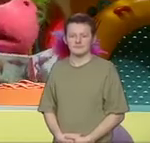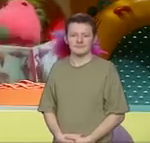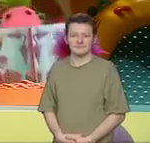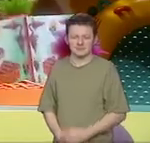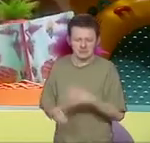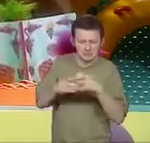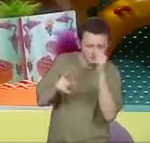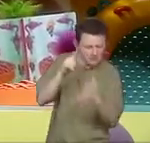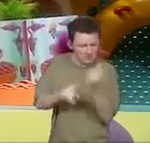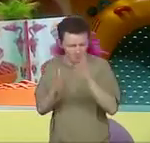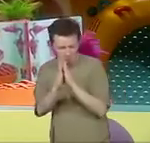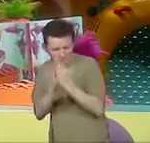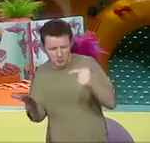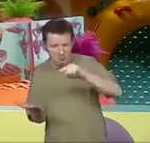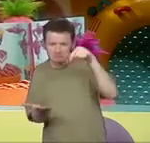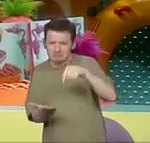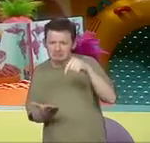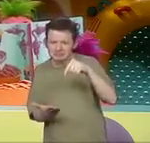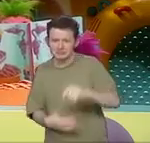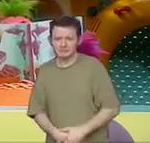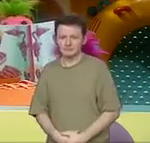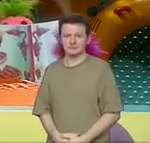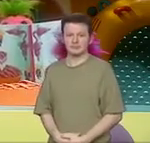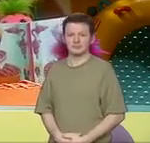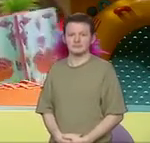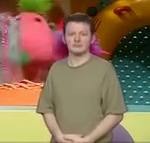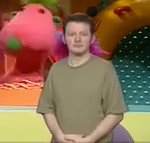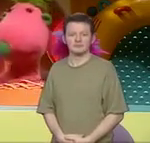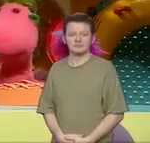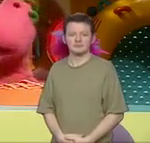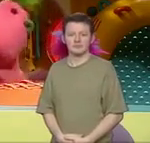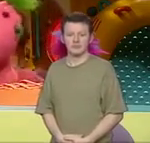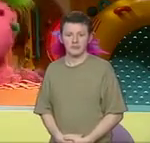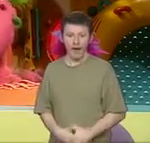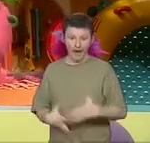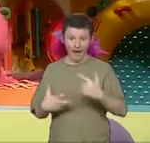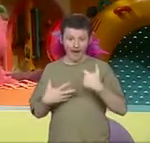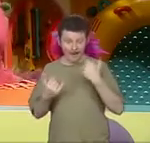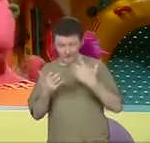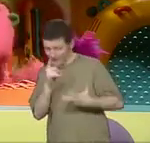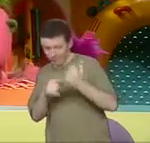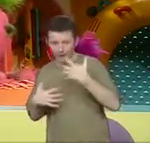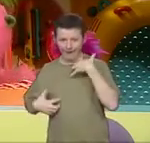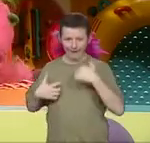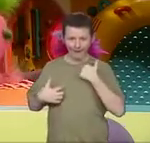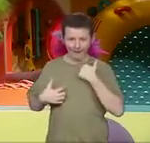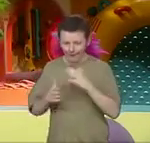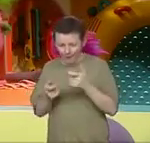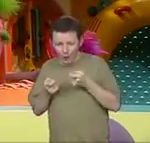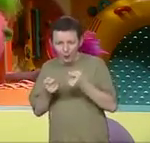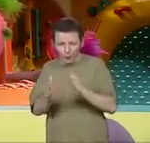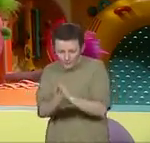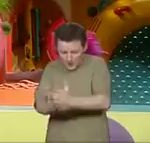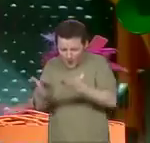So, tiddlypeeps find out about things from books. And I found out something by looking it up in my